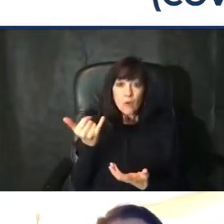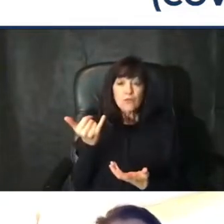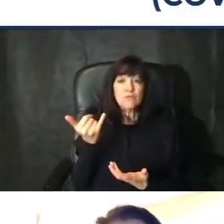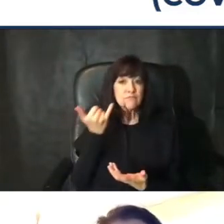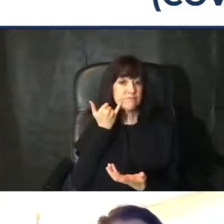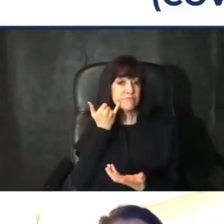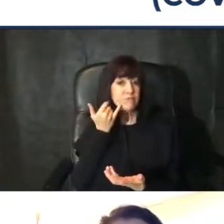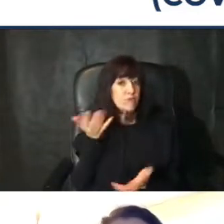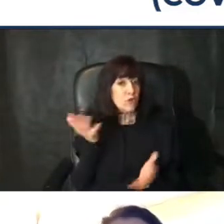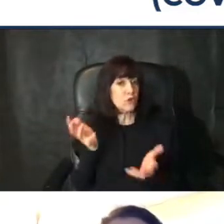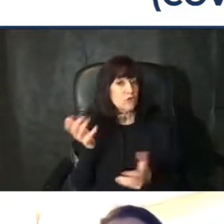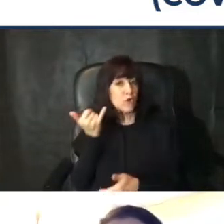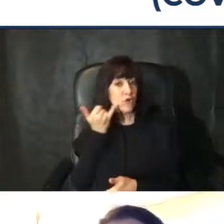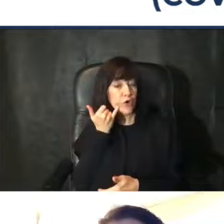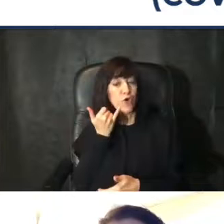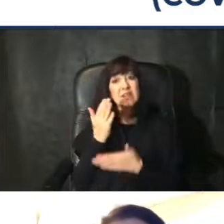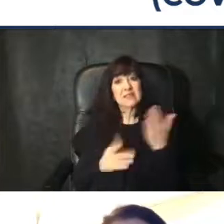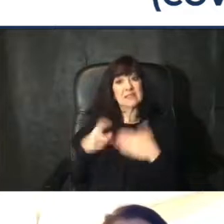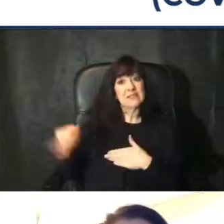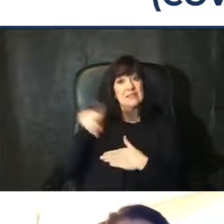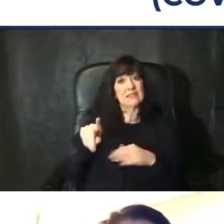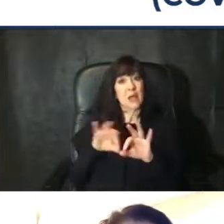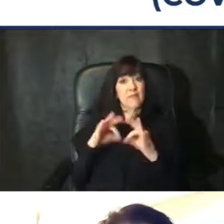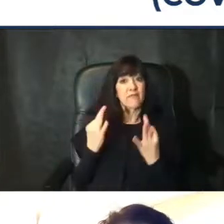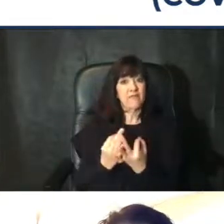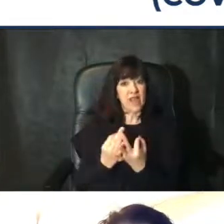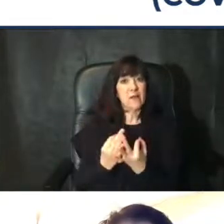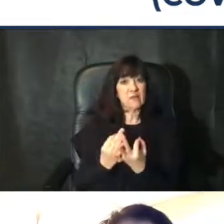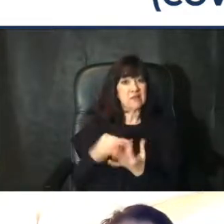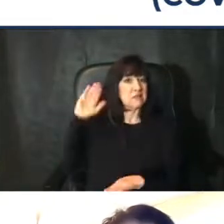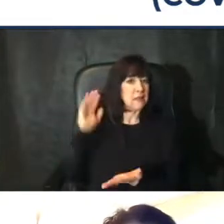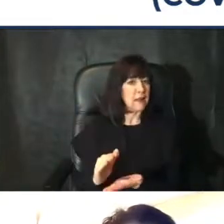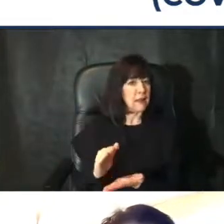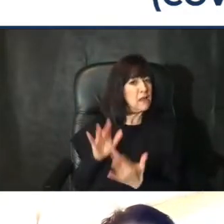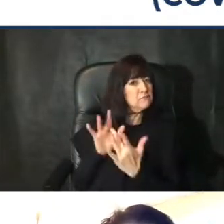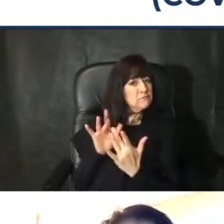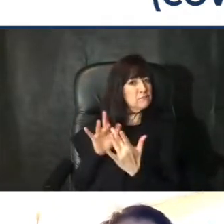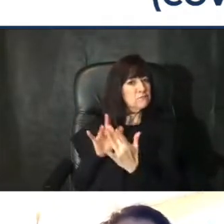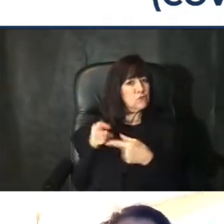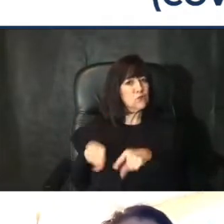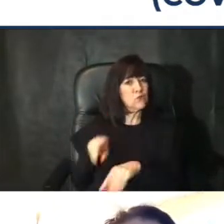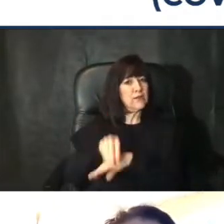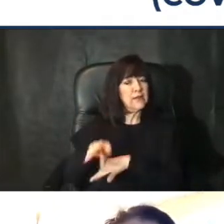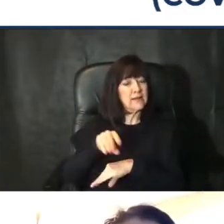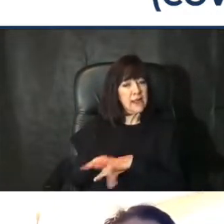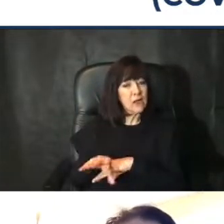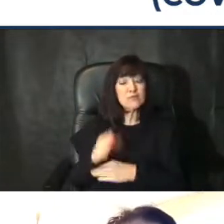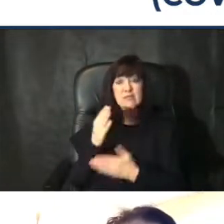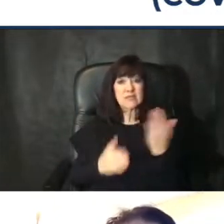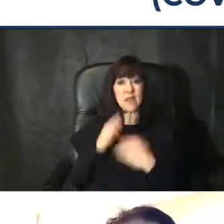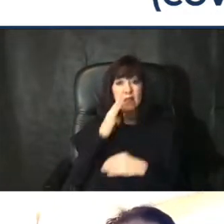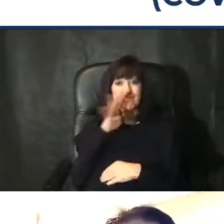of them have backed off. But we continue to really stress the importance of it, especially during this time. And we